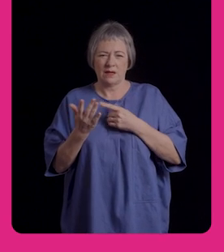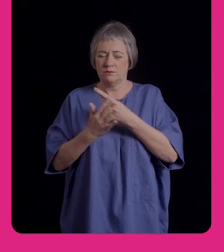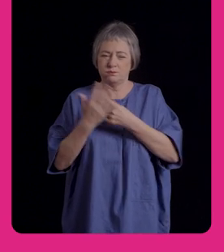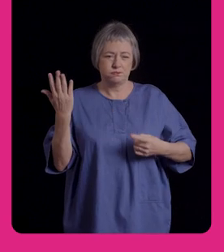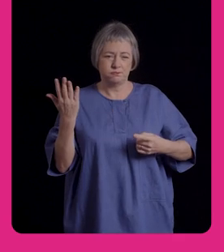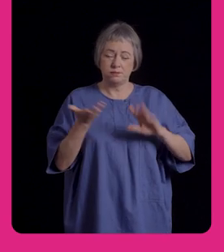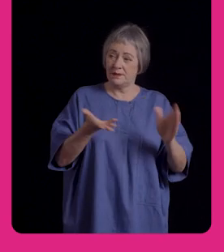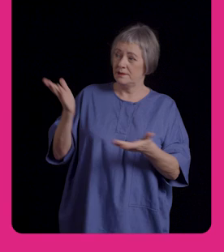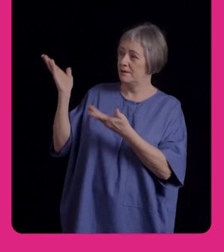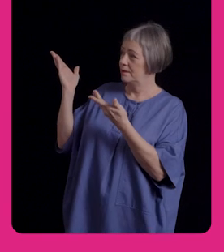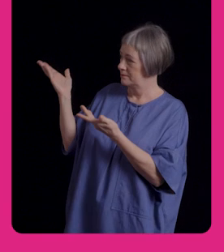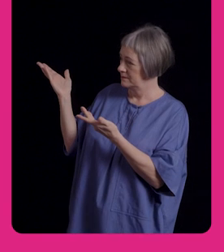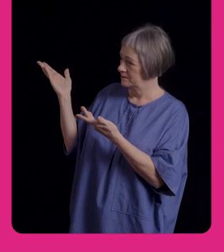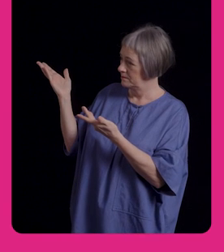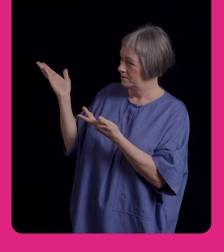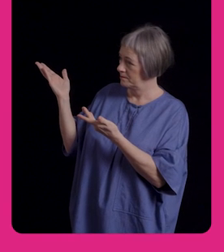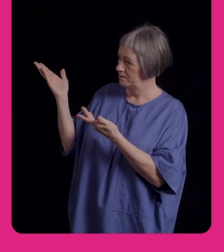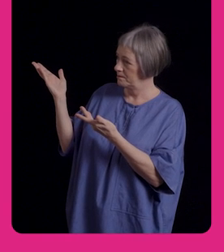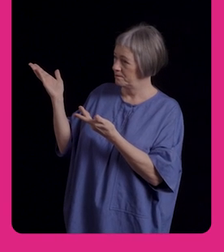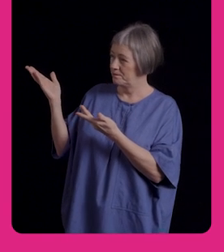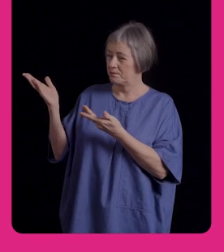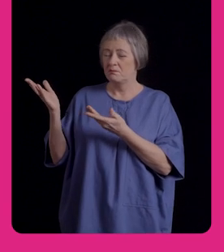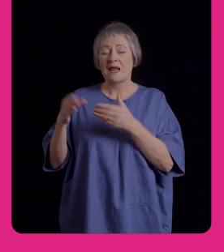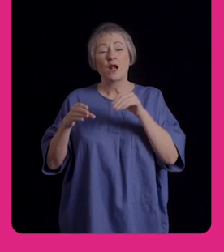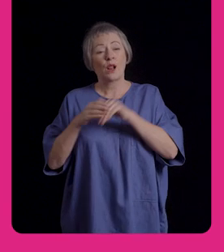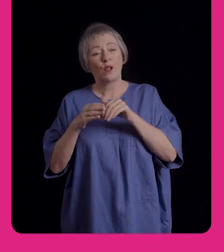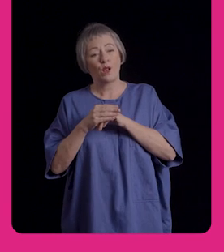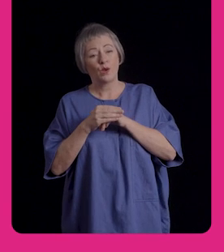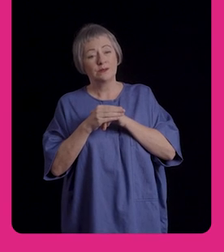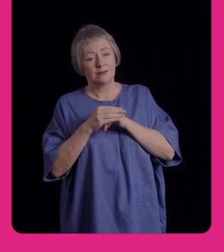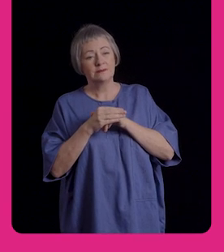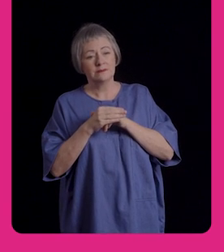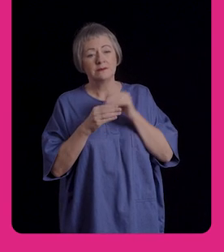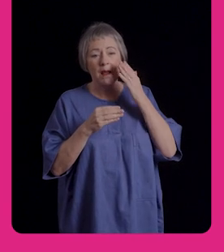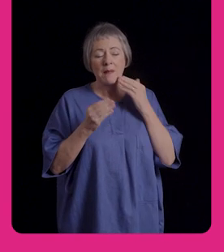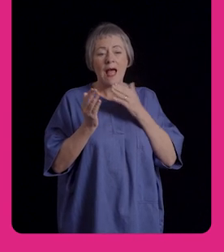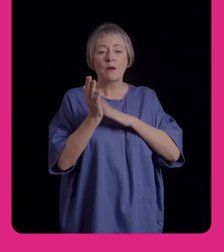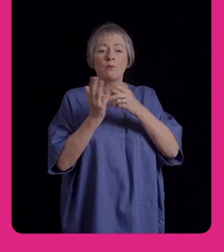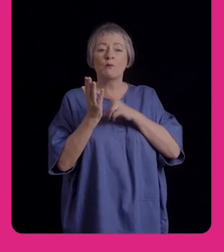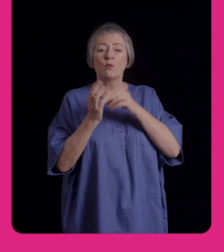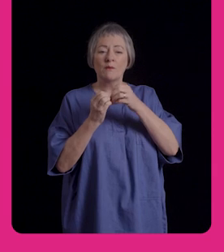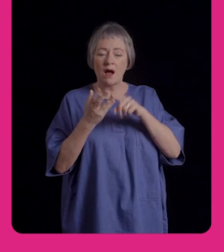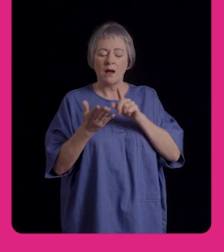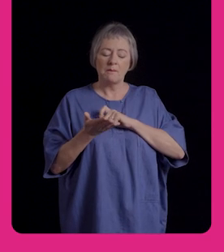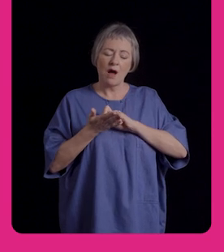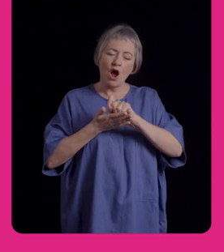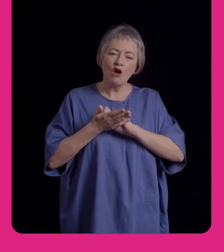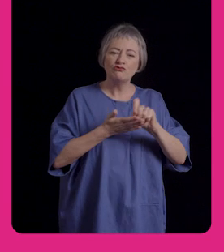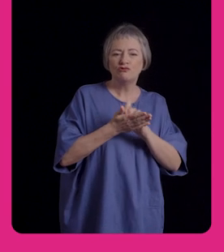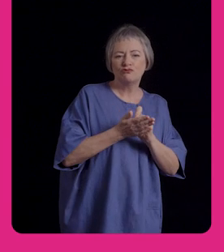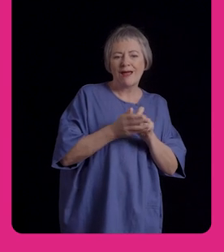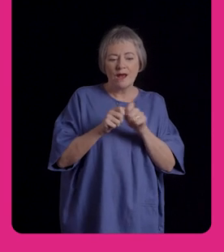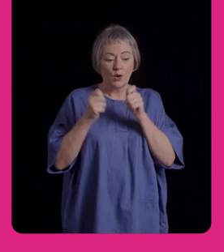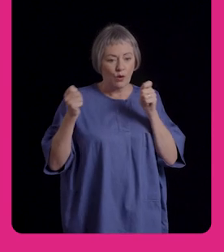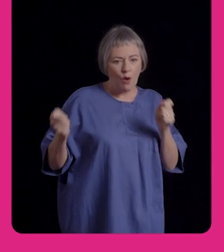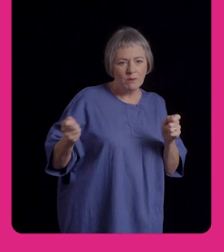Paradiso, Many Deaths of Layla Starr, Black Mumba, Blue and Green. And I also write comics with superheroes